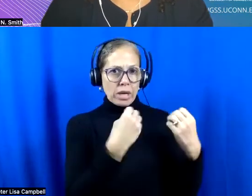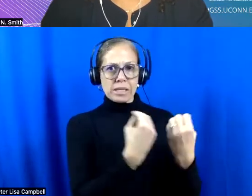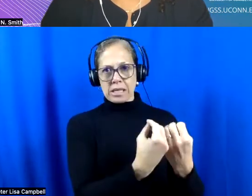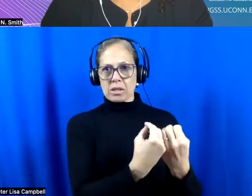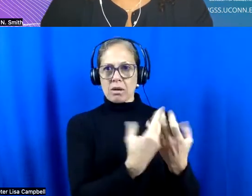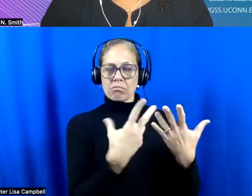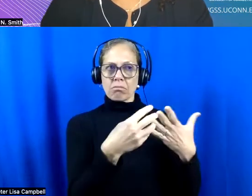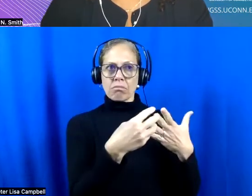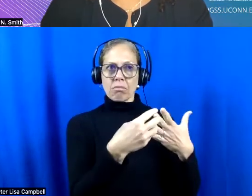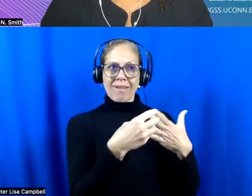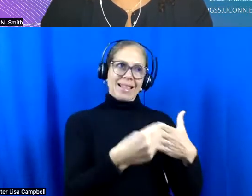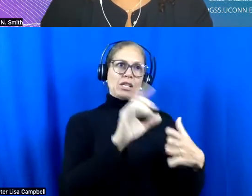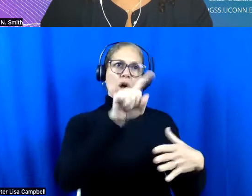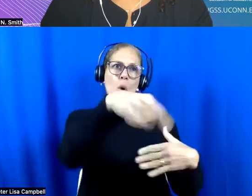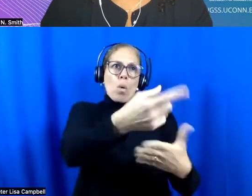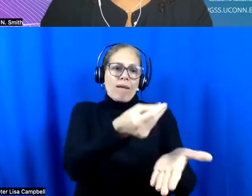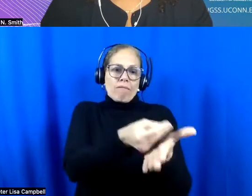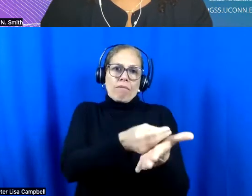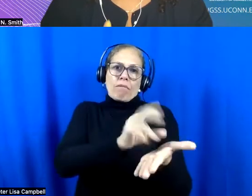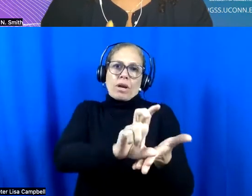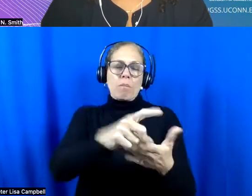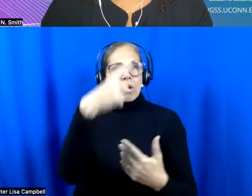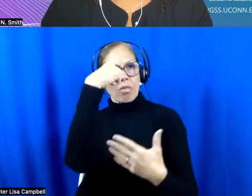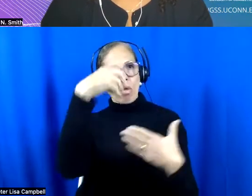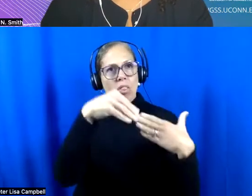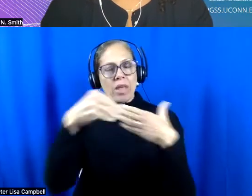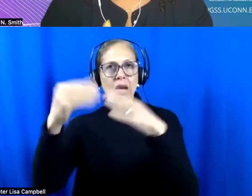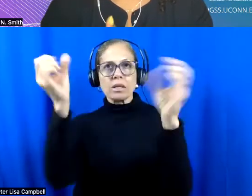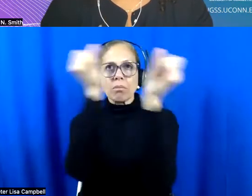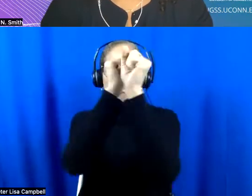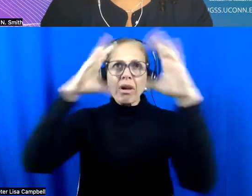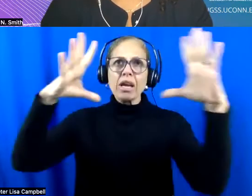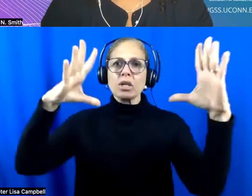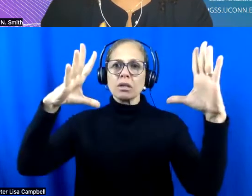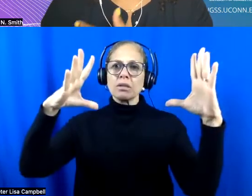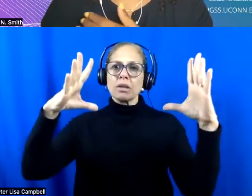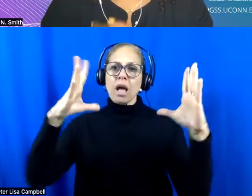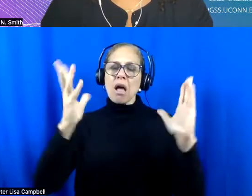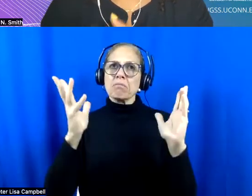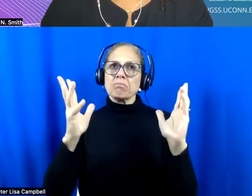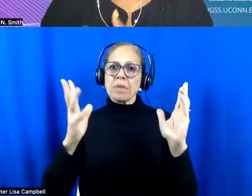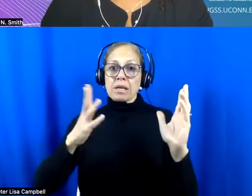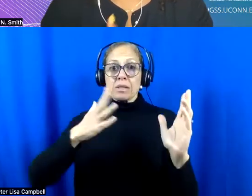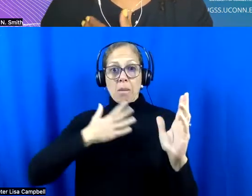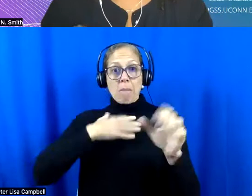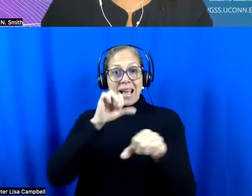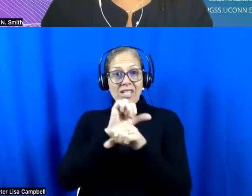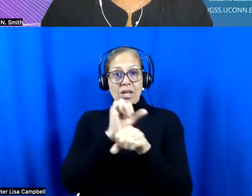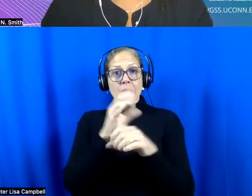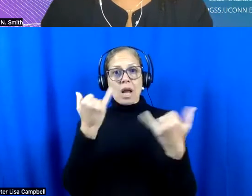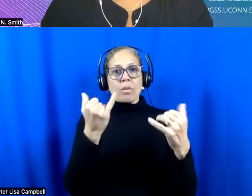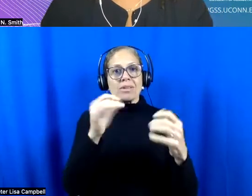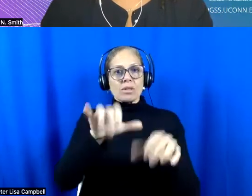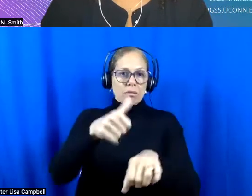leads it in not just fundraising, but in thought leadership and vision, and leads from behind. I think my job is to create the